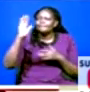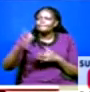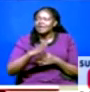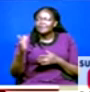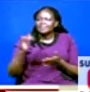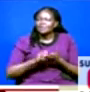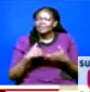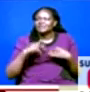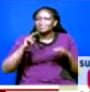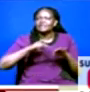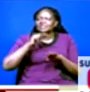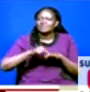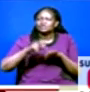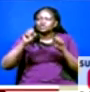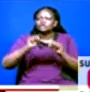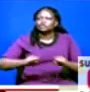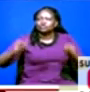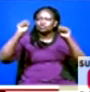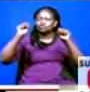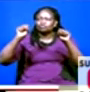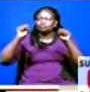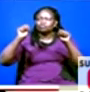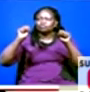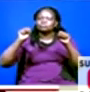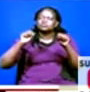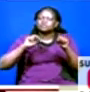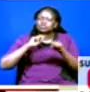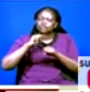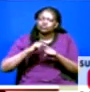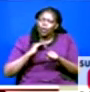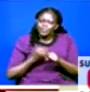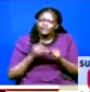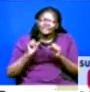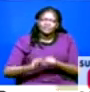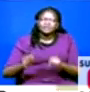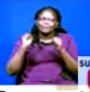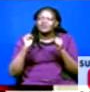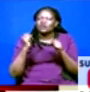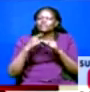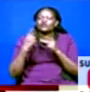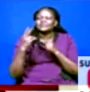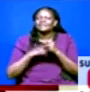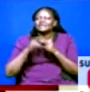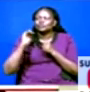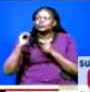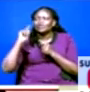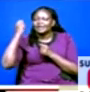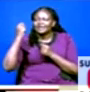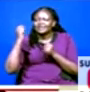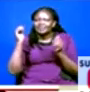the National Chairman or the National Committee of Chairmen, yeah, coming across the 47 counties of Kenya. Okay.